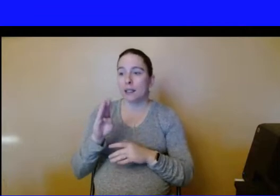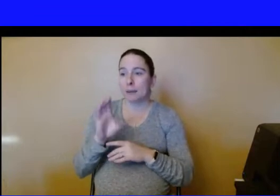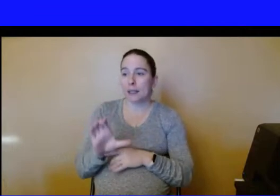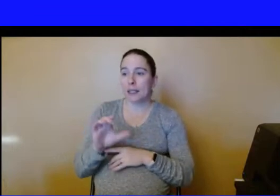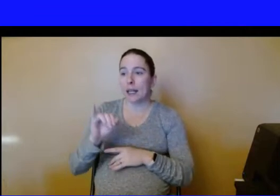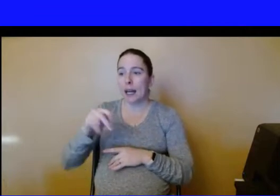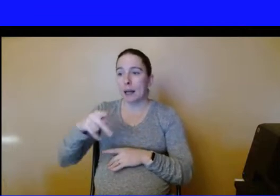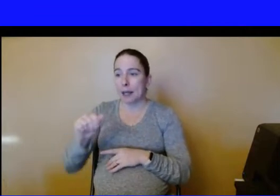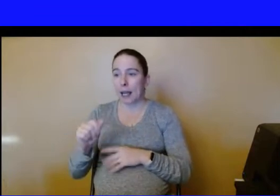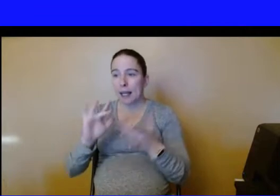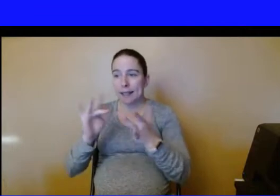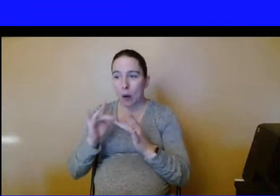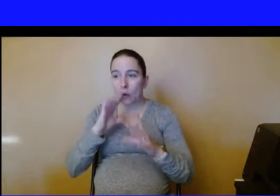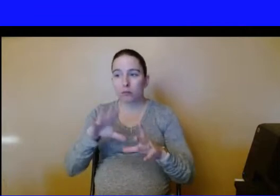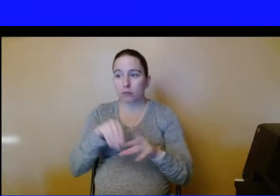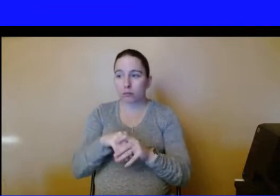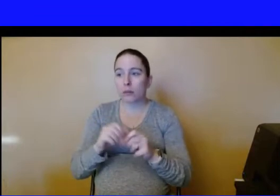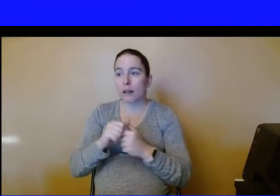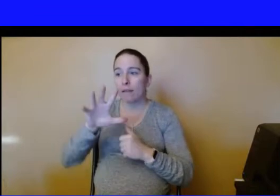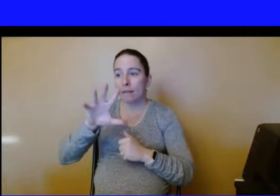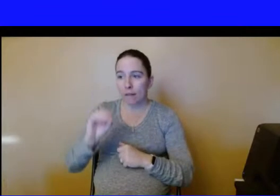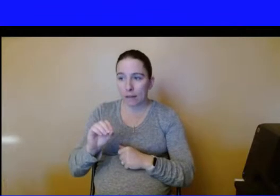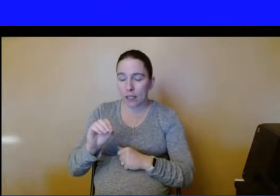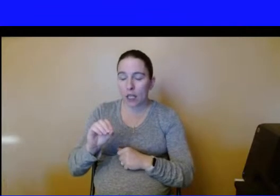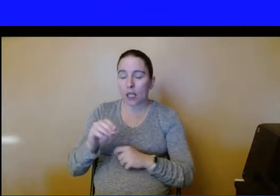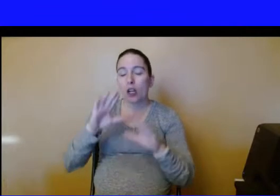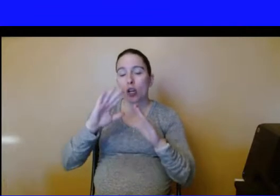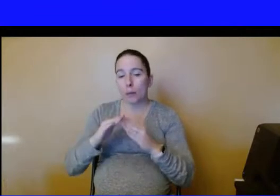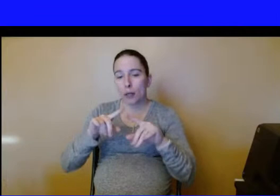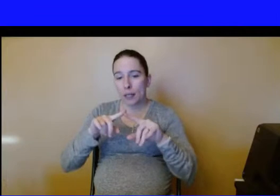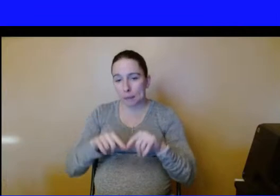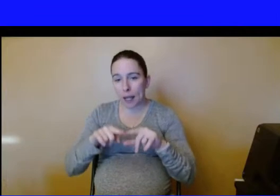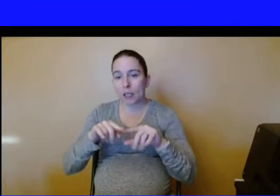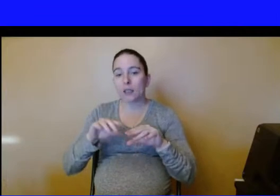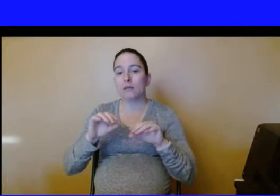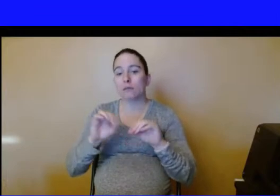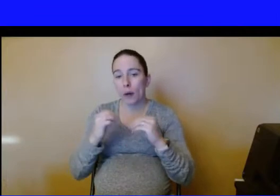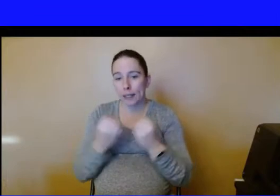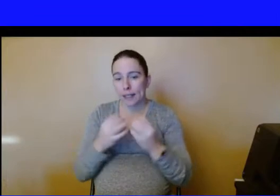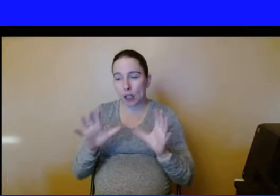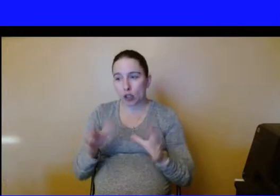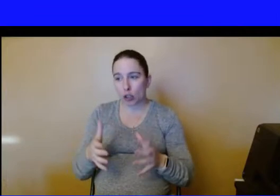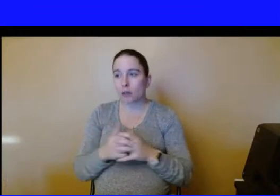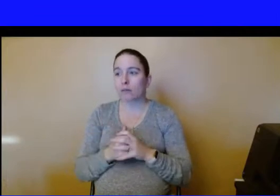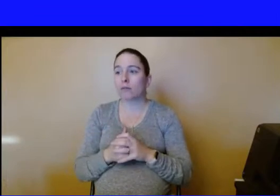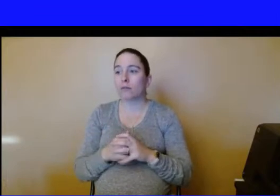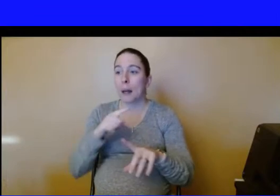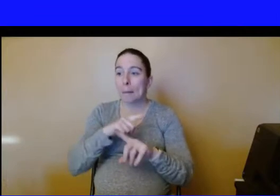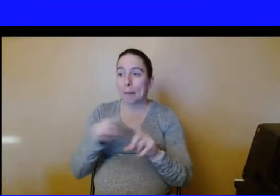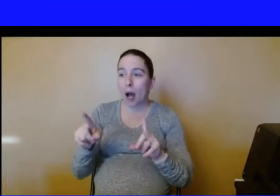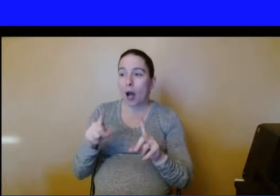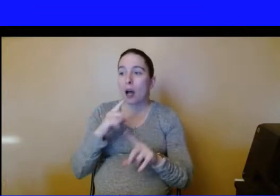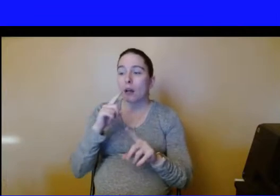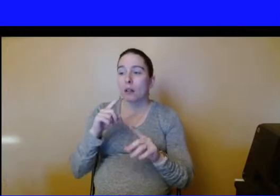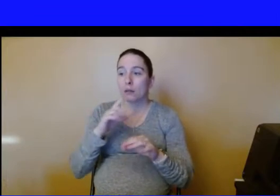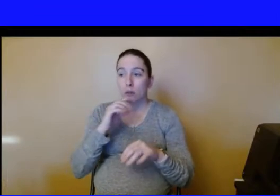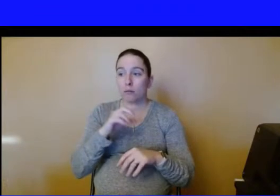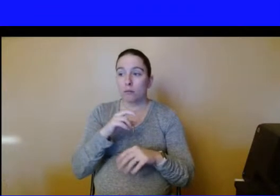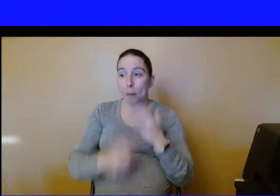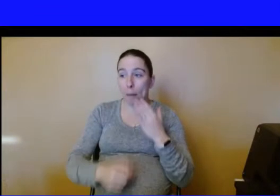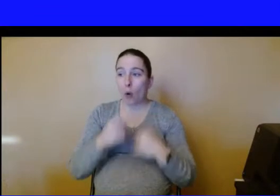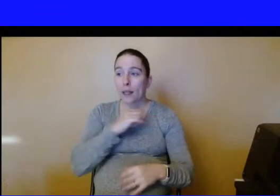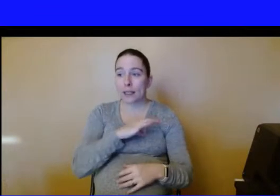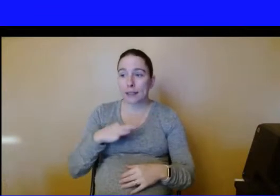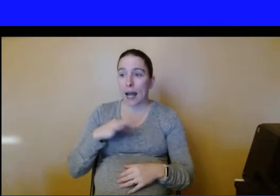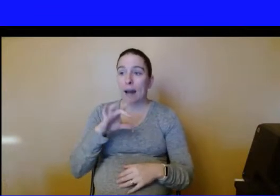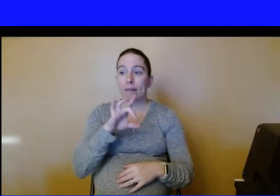3 years and would present serious service gaps for this vulnerable patient population. To meet these goals,